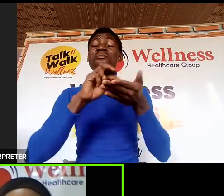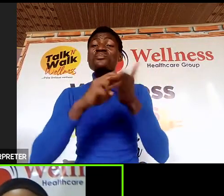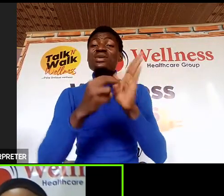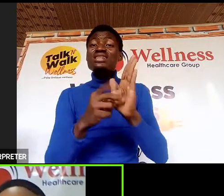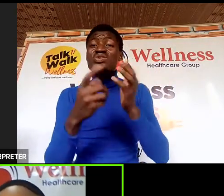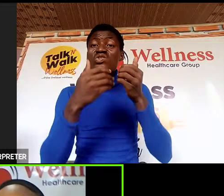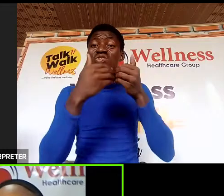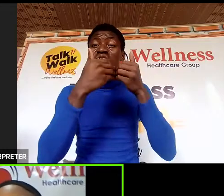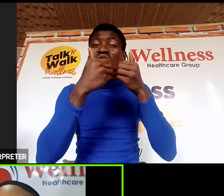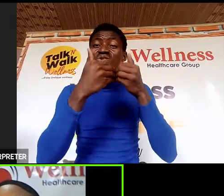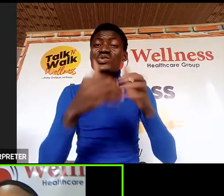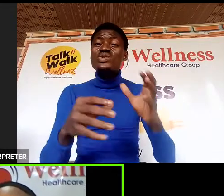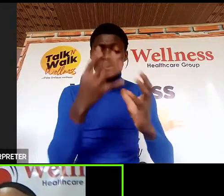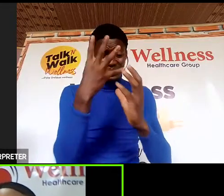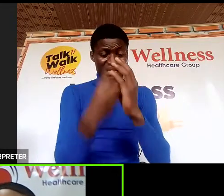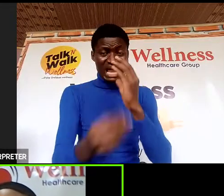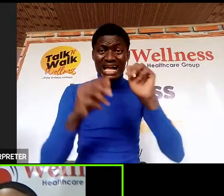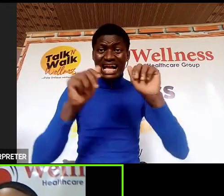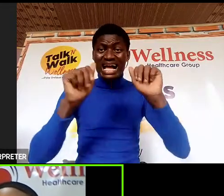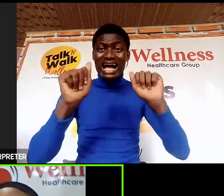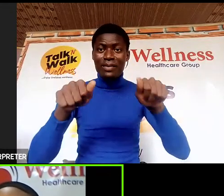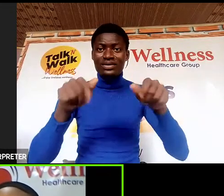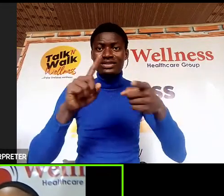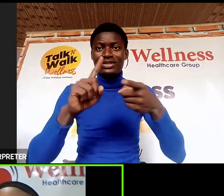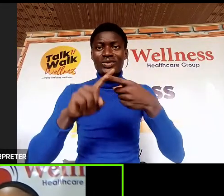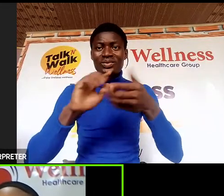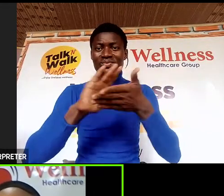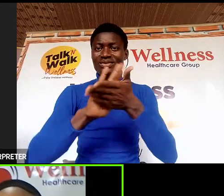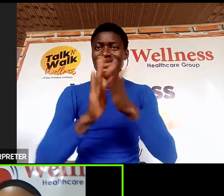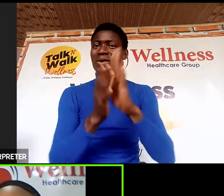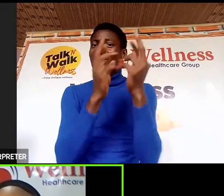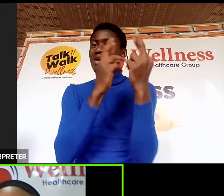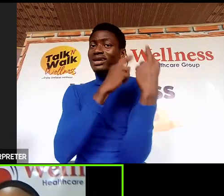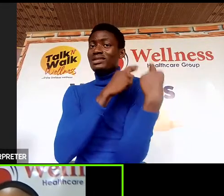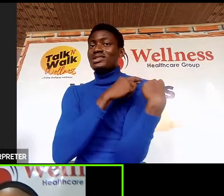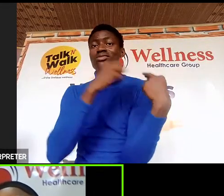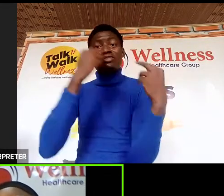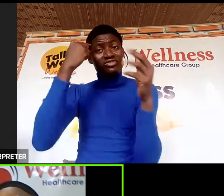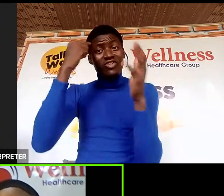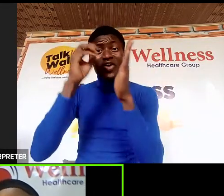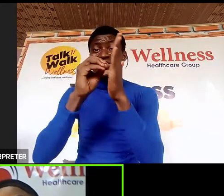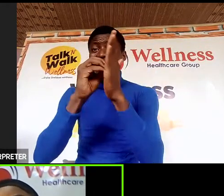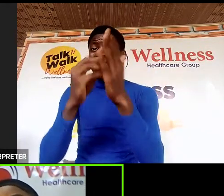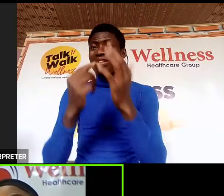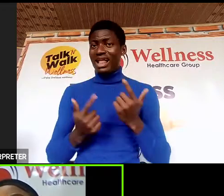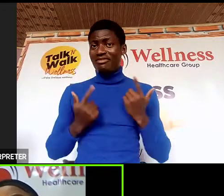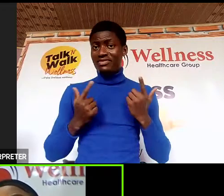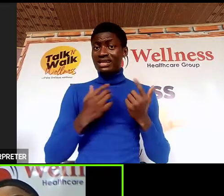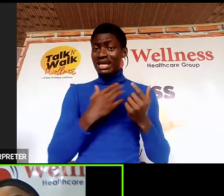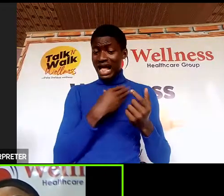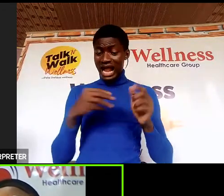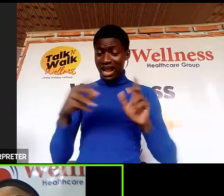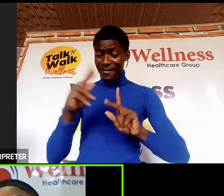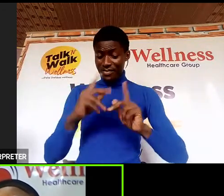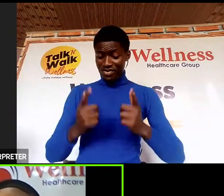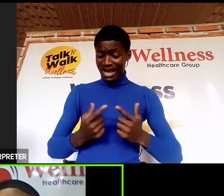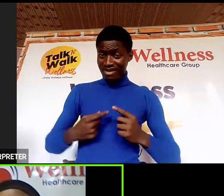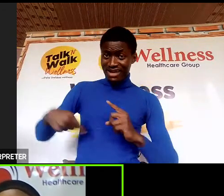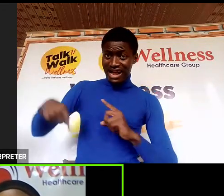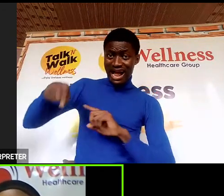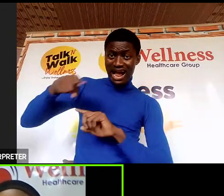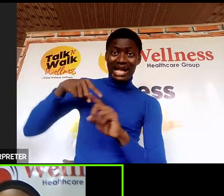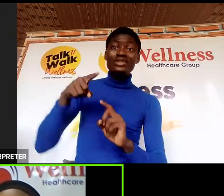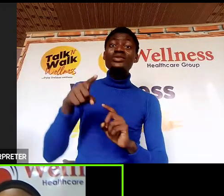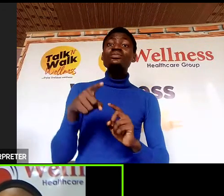that you know that are around you. He told me that money, I should never say that is not enough. That when my brothers